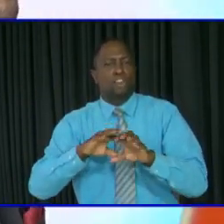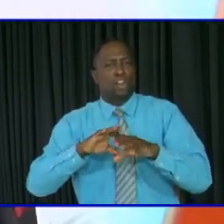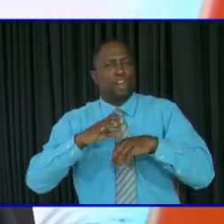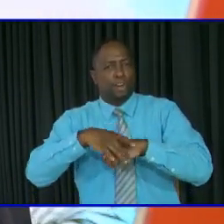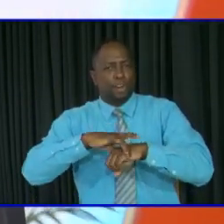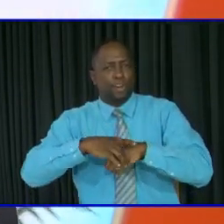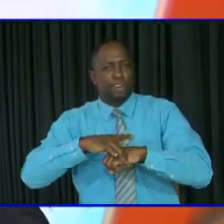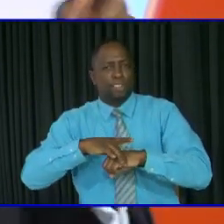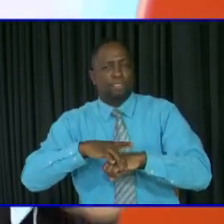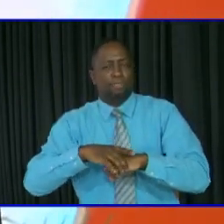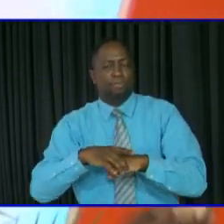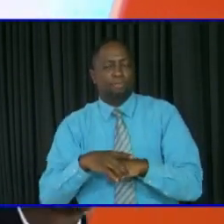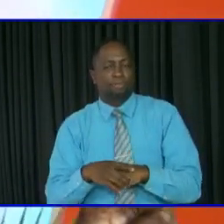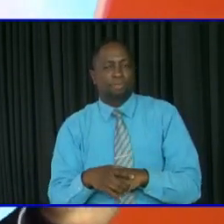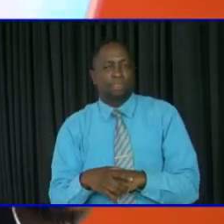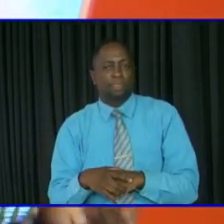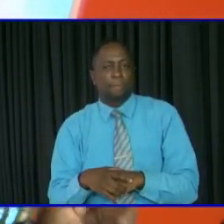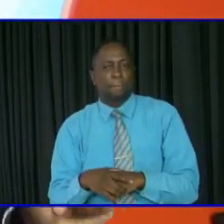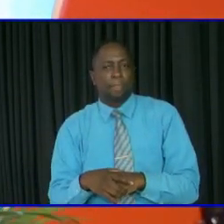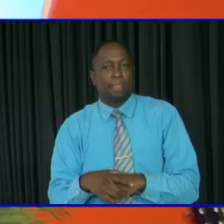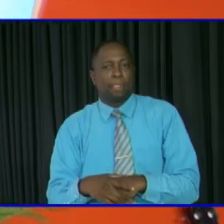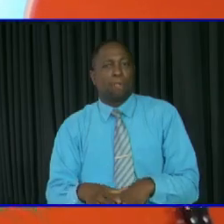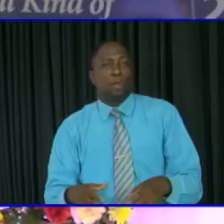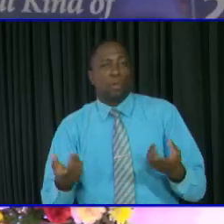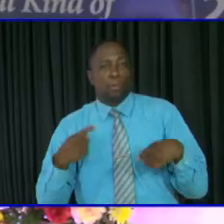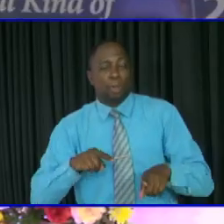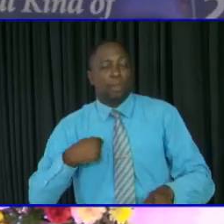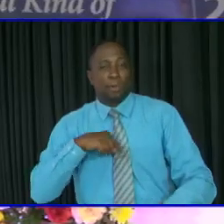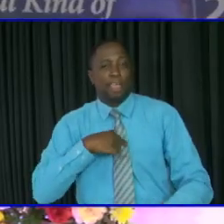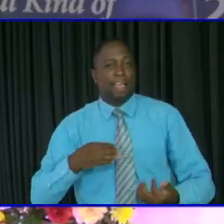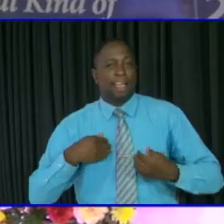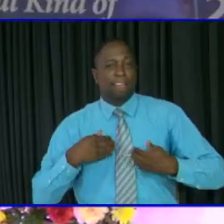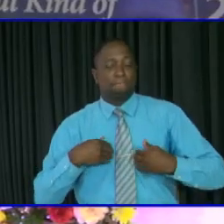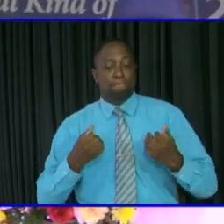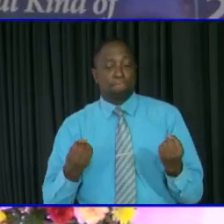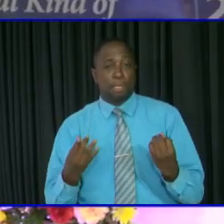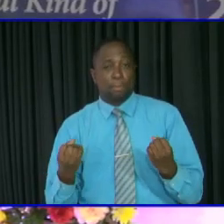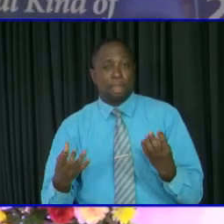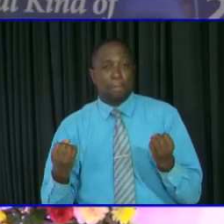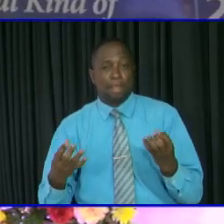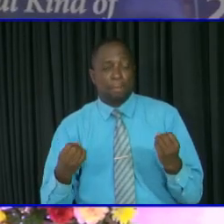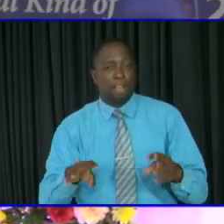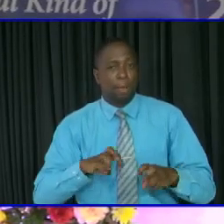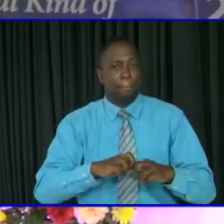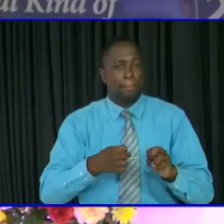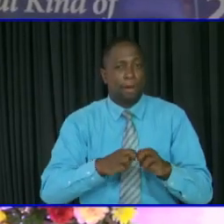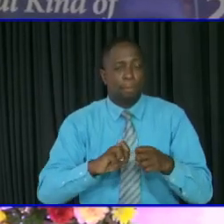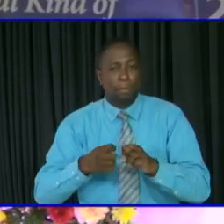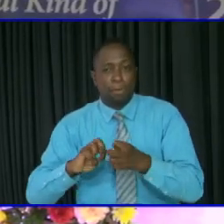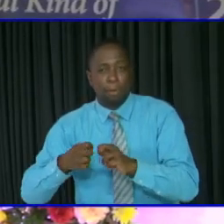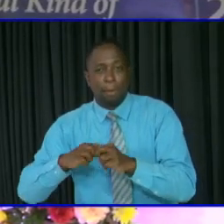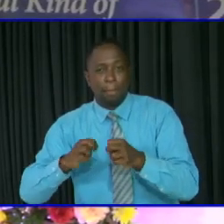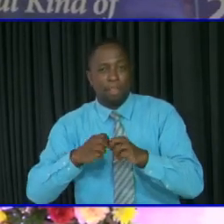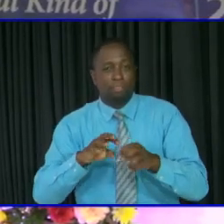of consciousness to which we have come to live. It is that point that begs us to live in a state of readiness